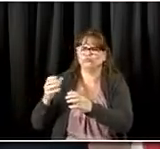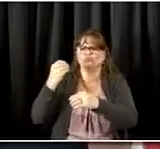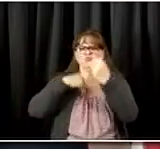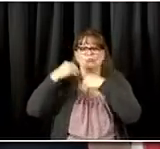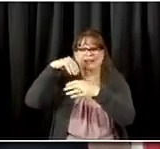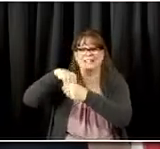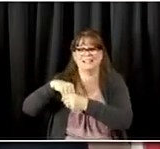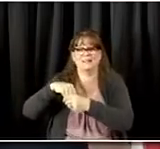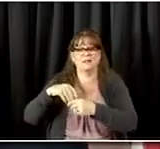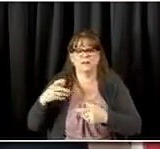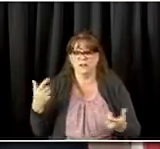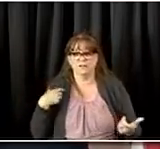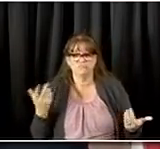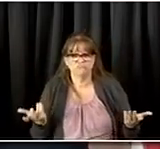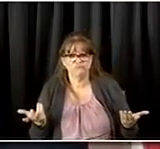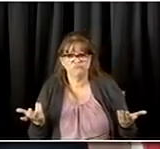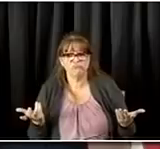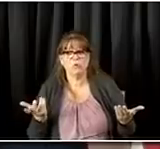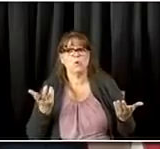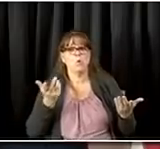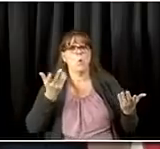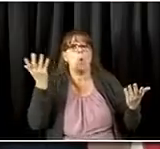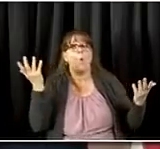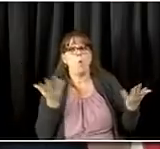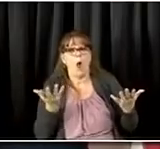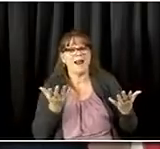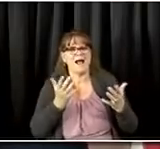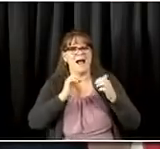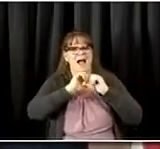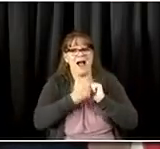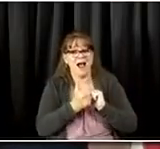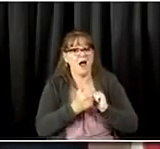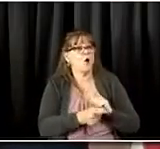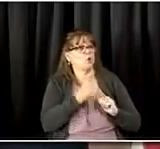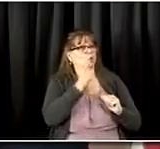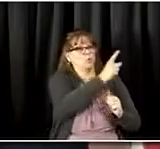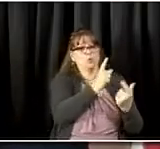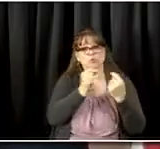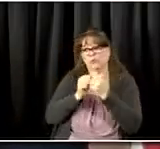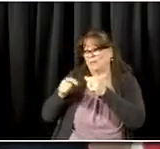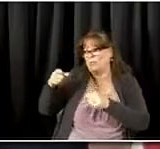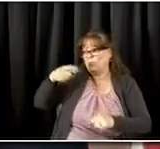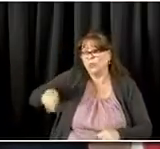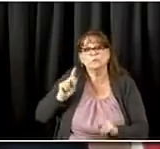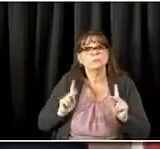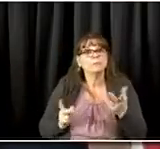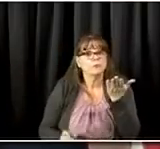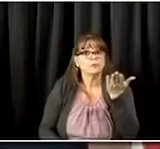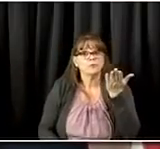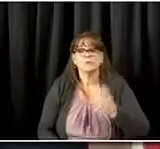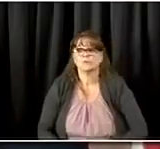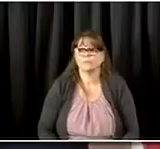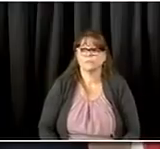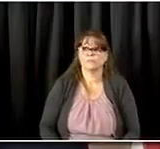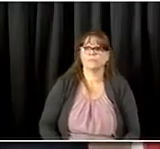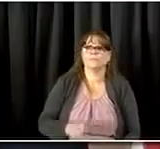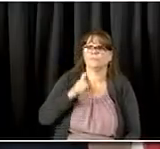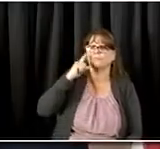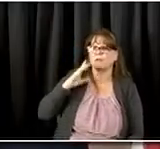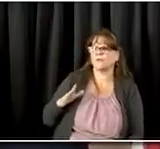what can or will the state do about it? Well, every business in the state of Colorado needs to follow our laws.